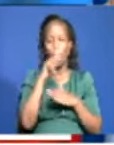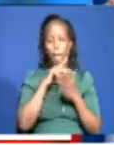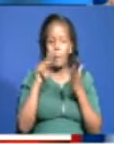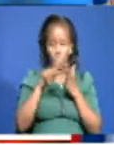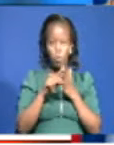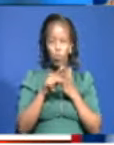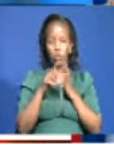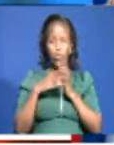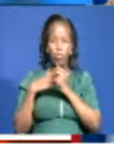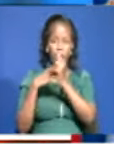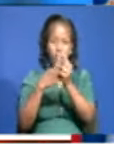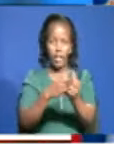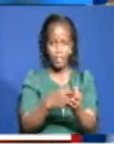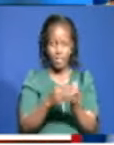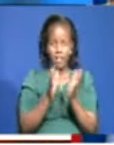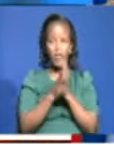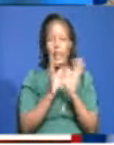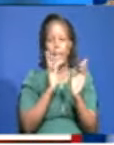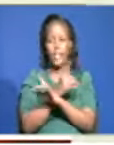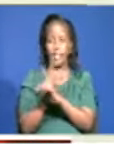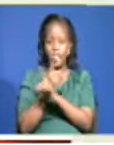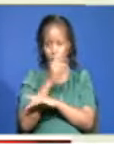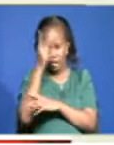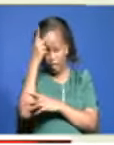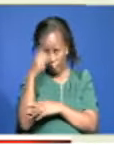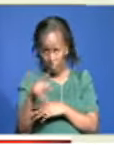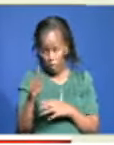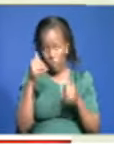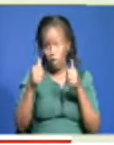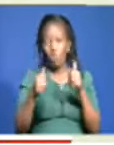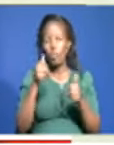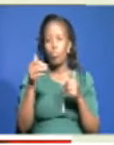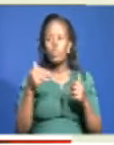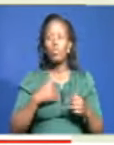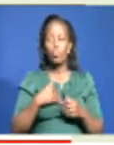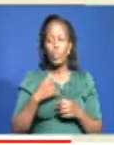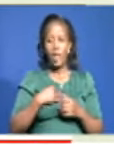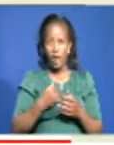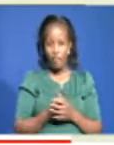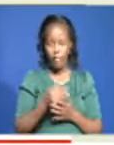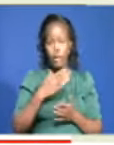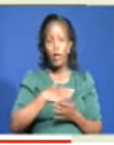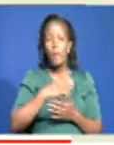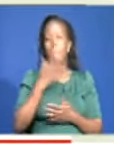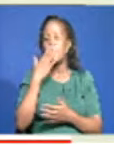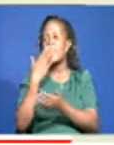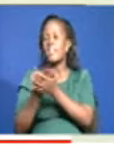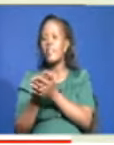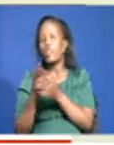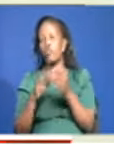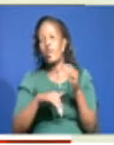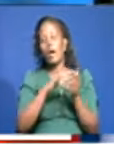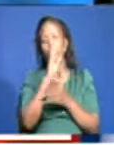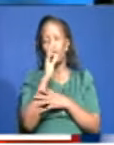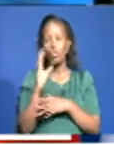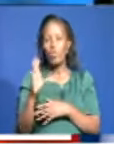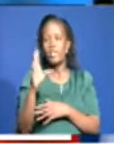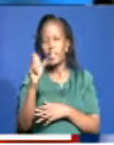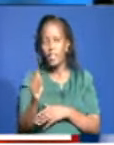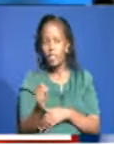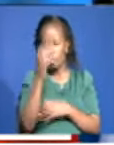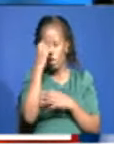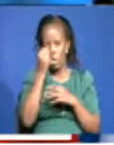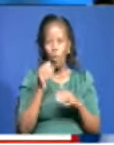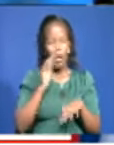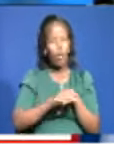and the various policies already in place. Allow me to appreciate the outgoing Cabinet Secretary for her strong leadership and